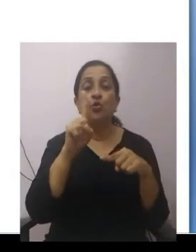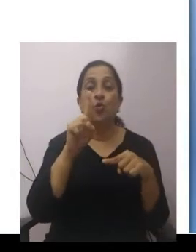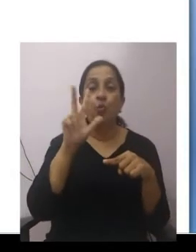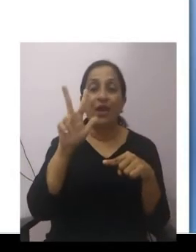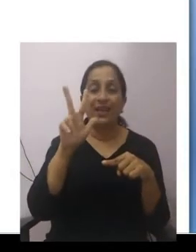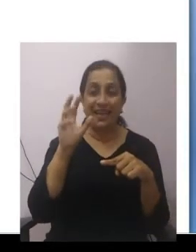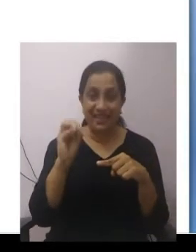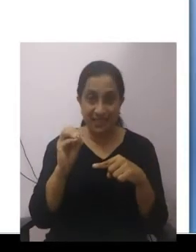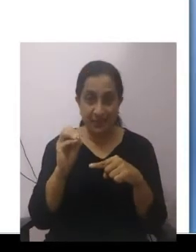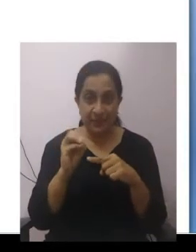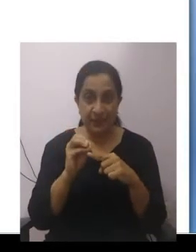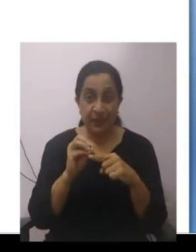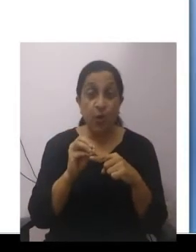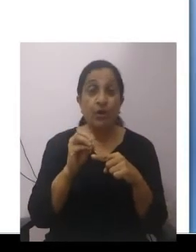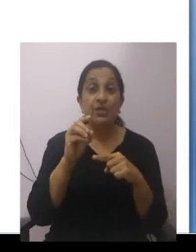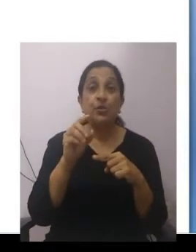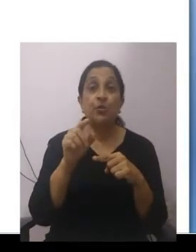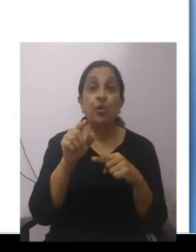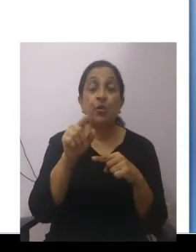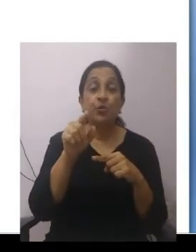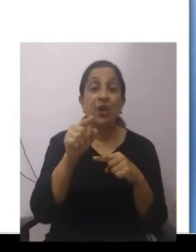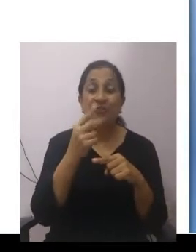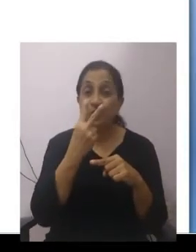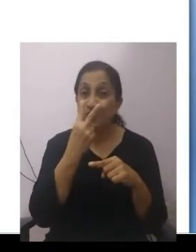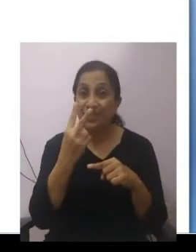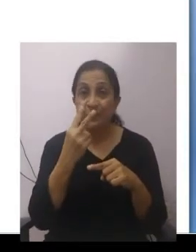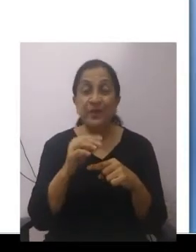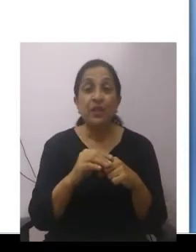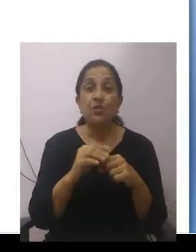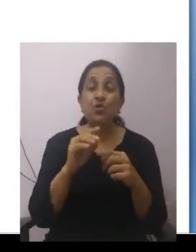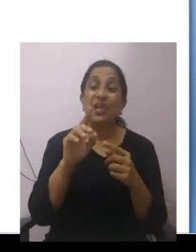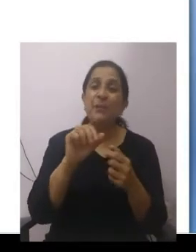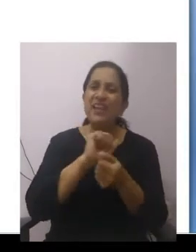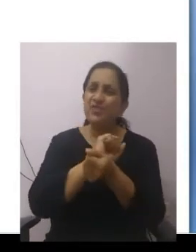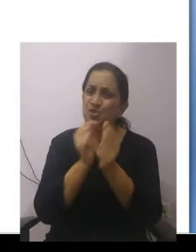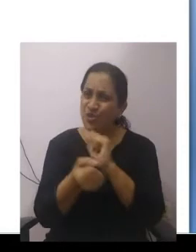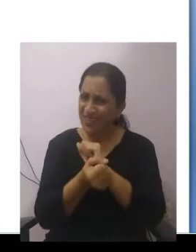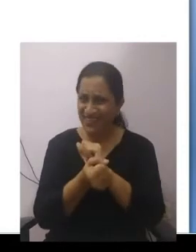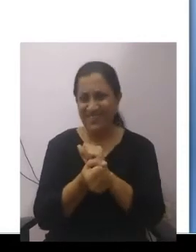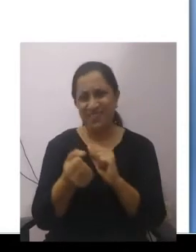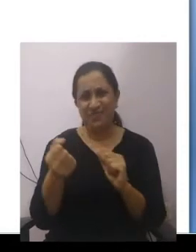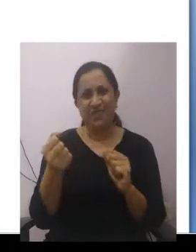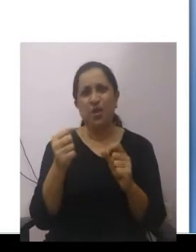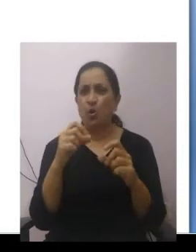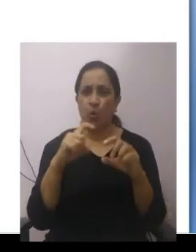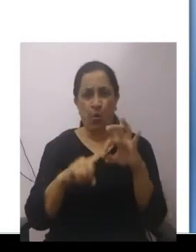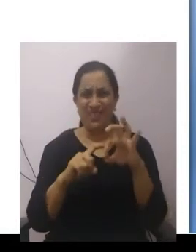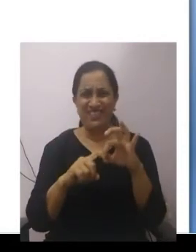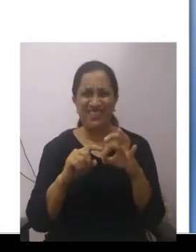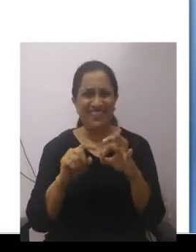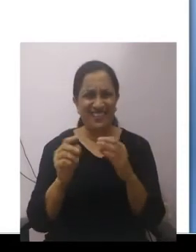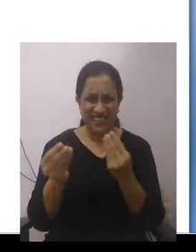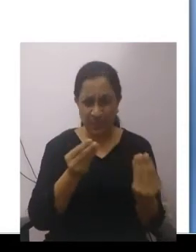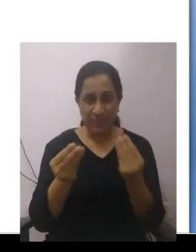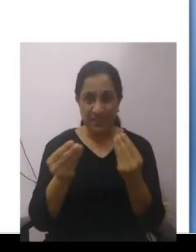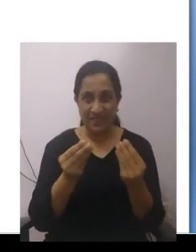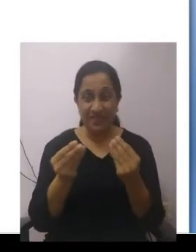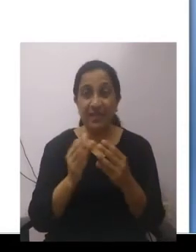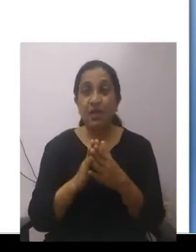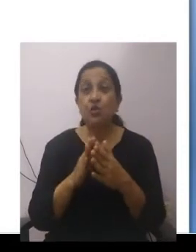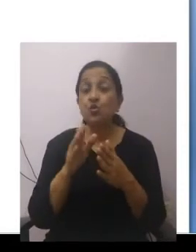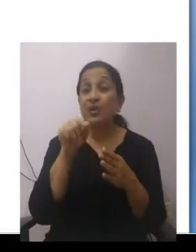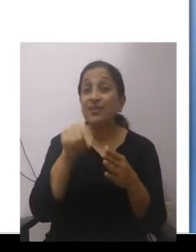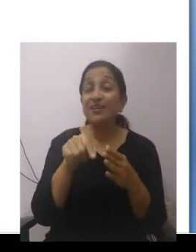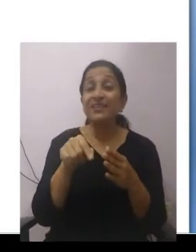you to find degrees. Some places they will give degrees and ask you to find the value of pi. Here pi is